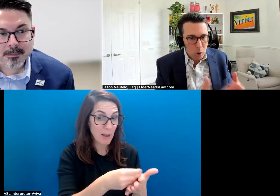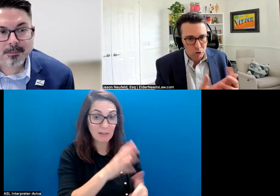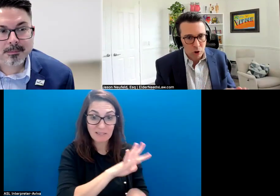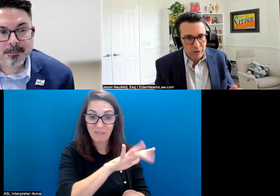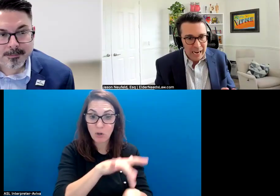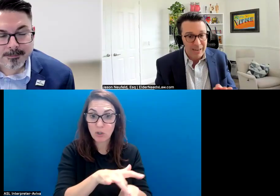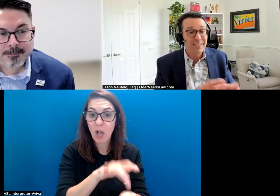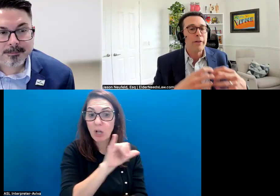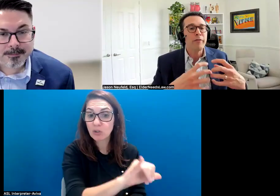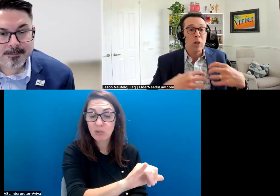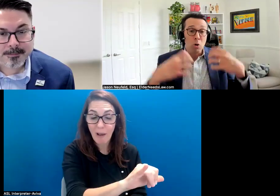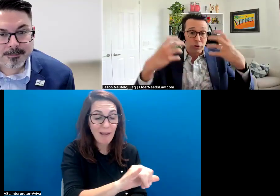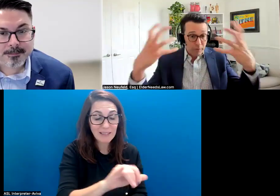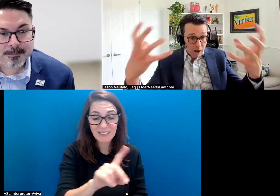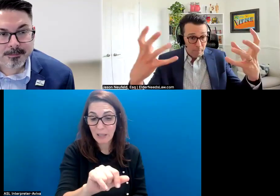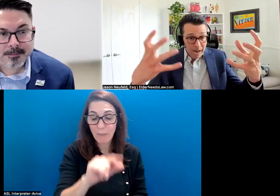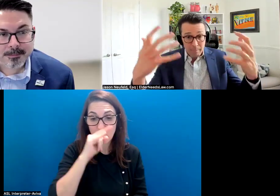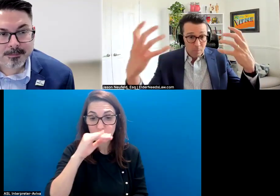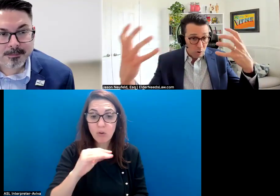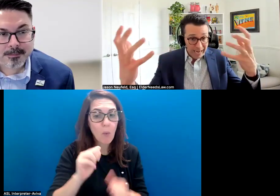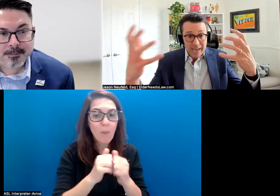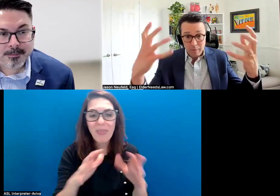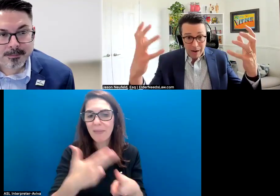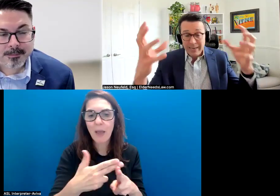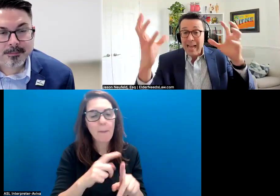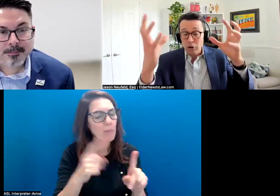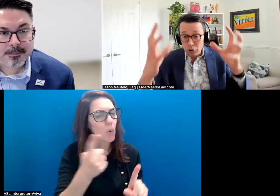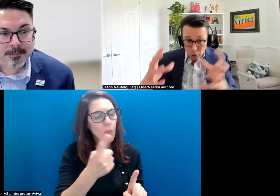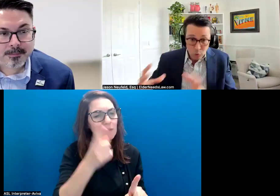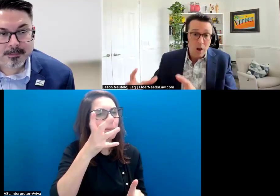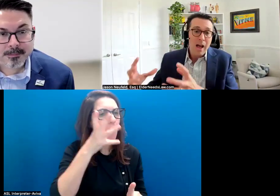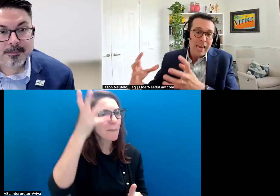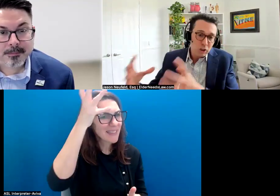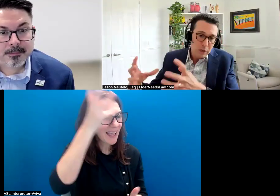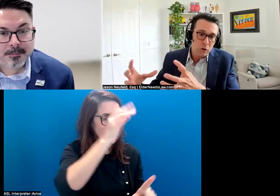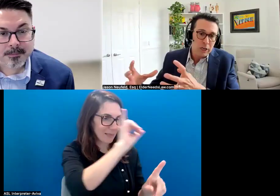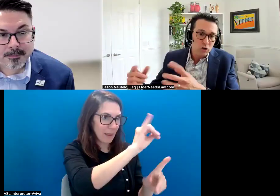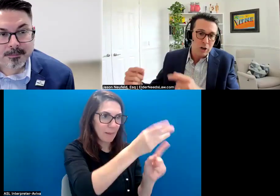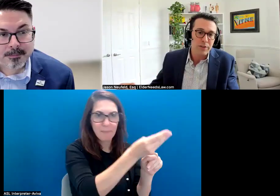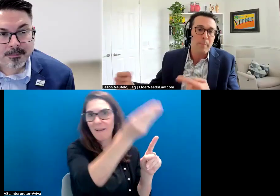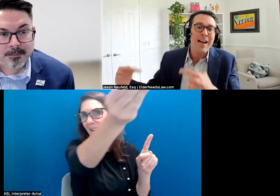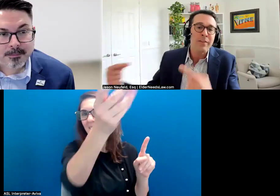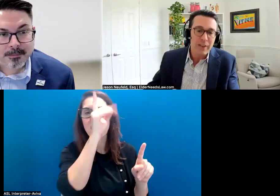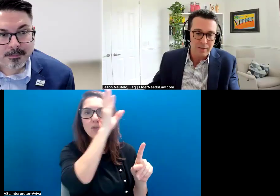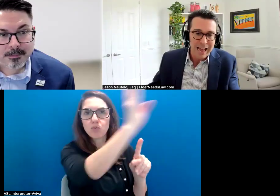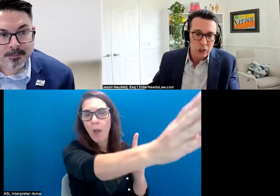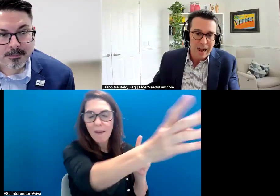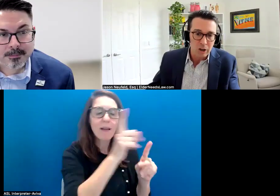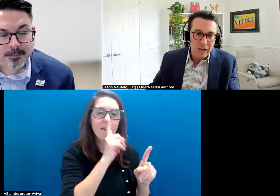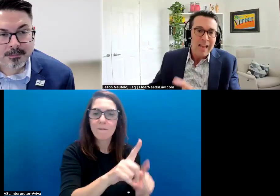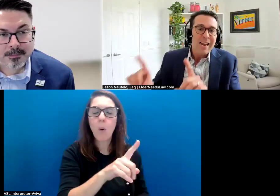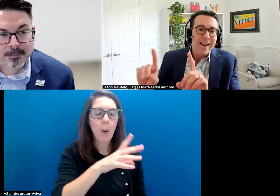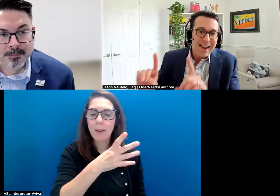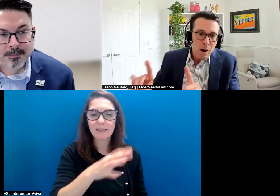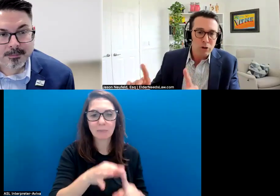child's personal name and instead flows from mom or dad or mom and dad to a special needs trust for the benefit of that